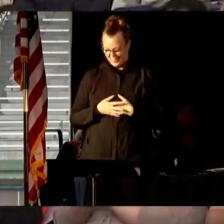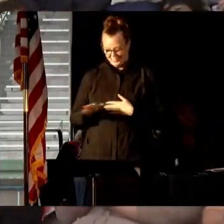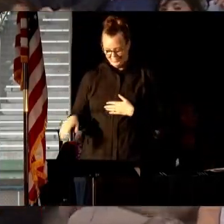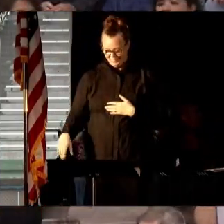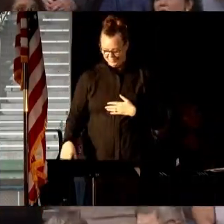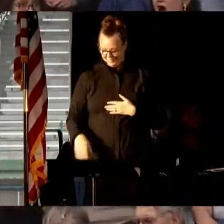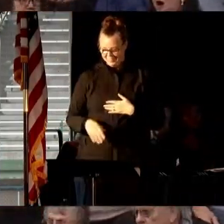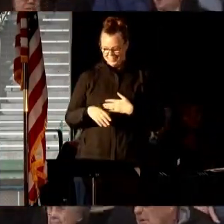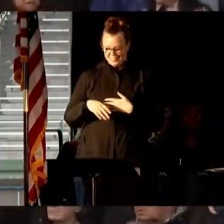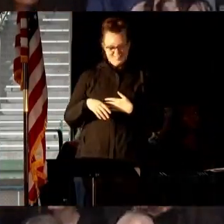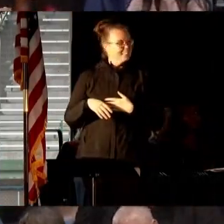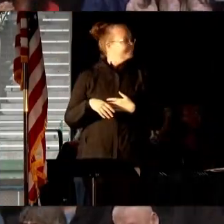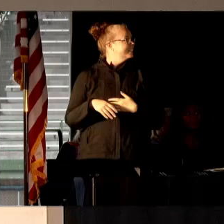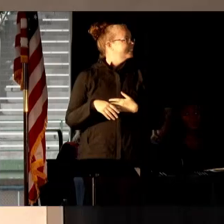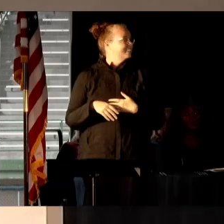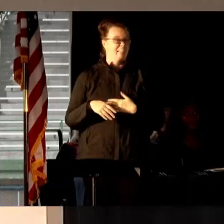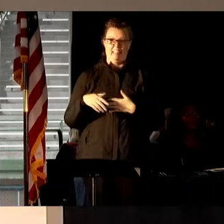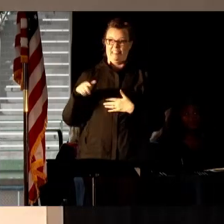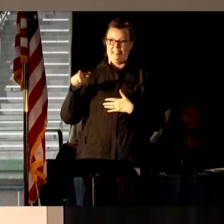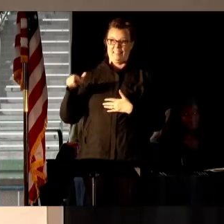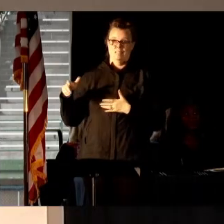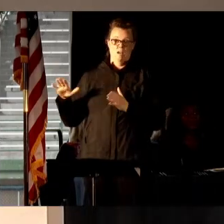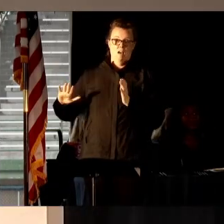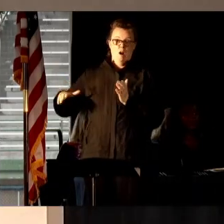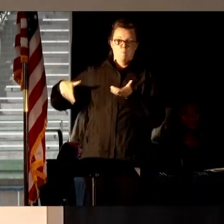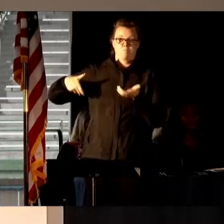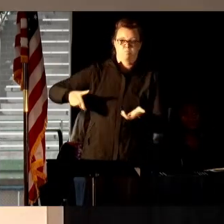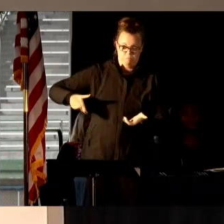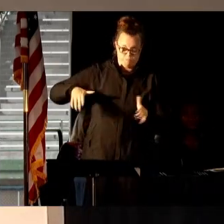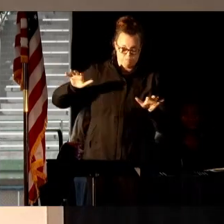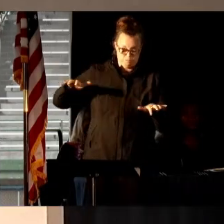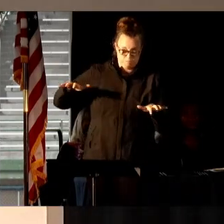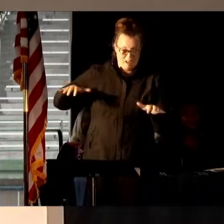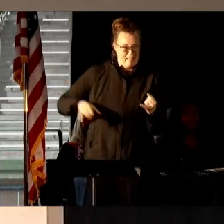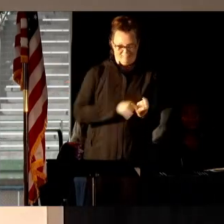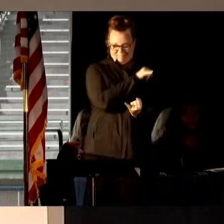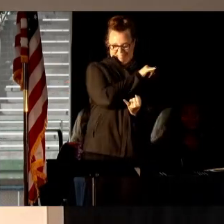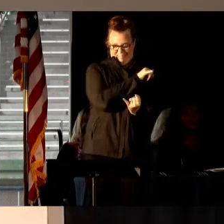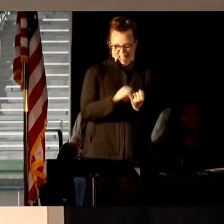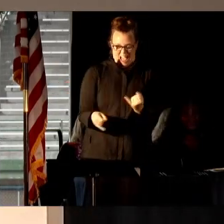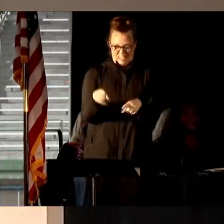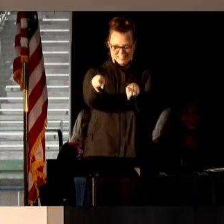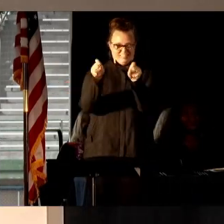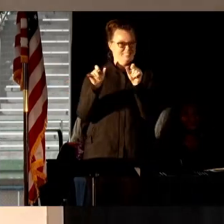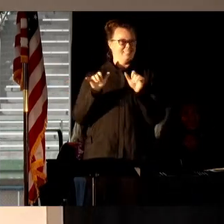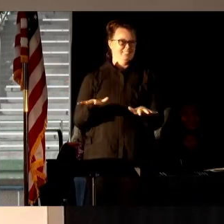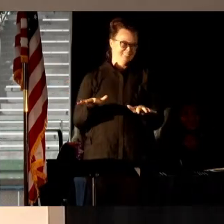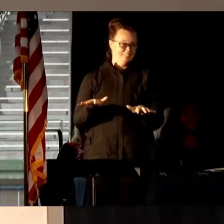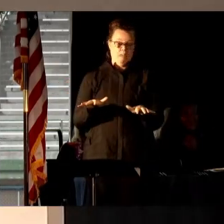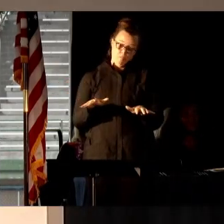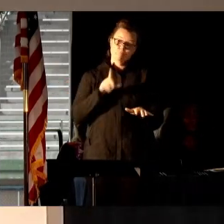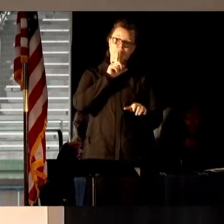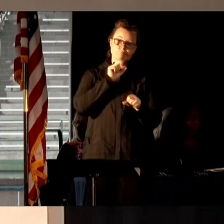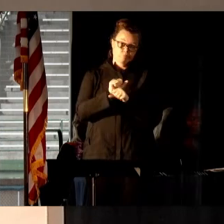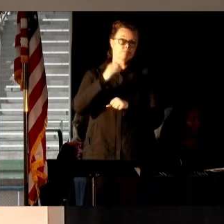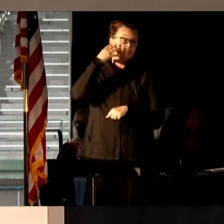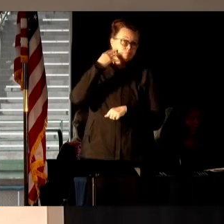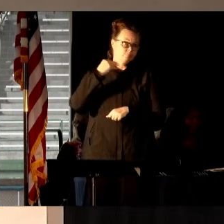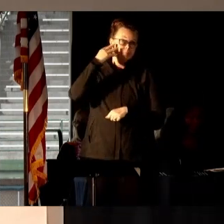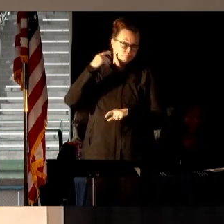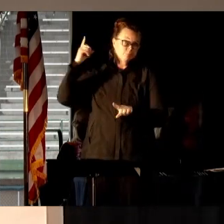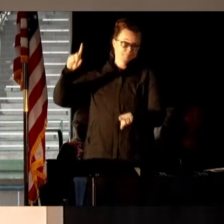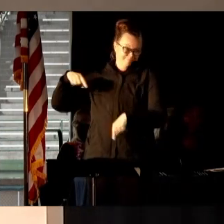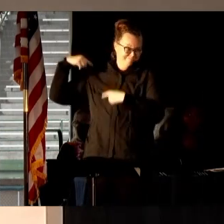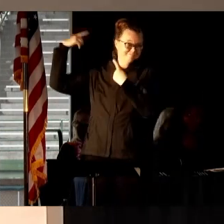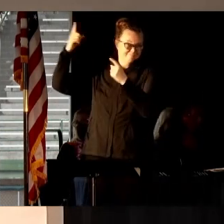I think this downpour is really just kind of a last test for you, as if you haven't had many, many tests before you over the